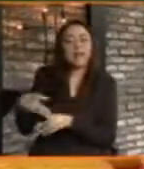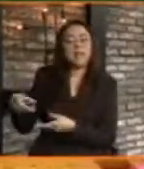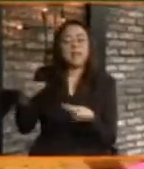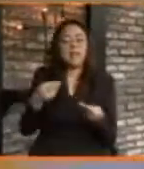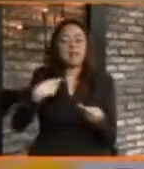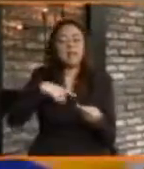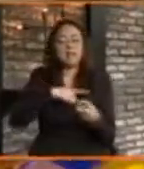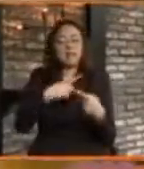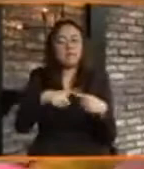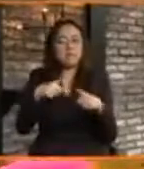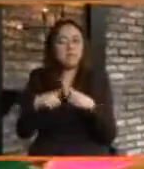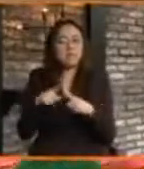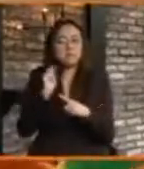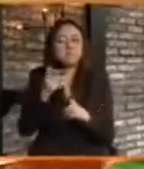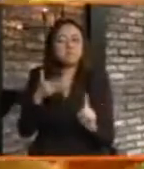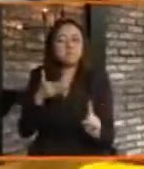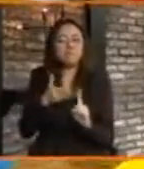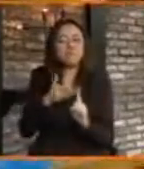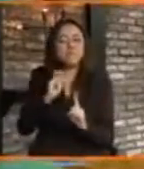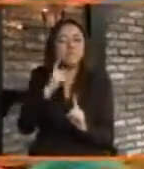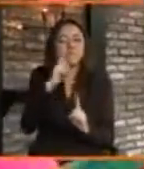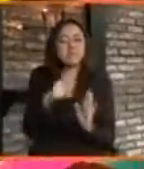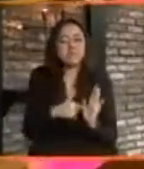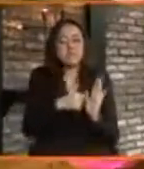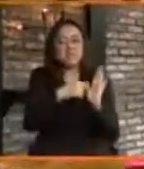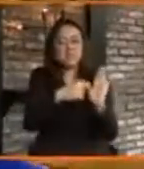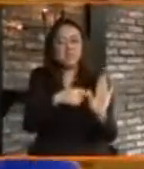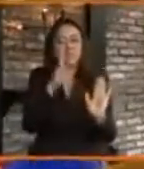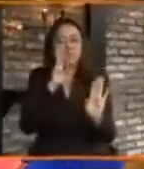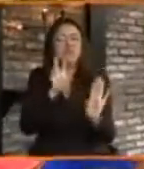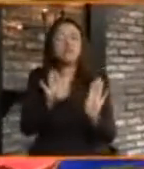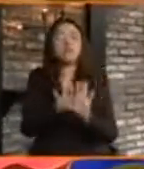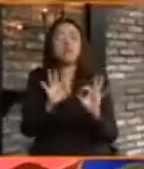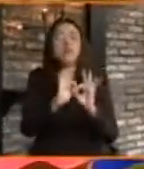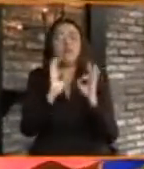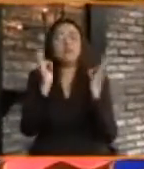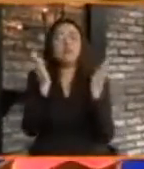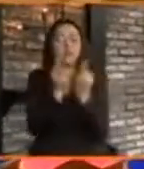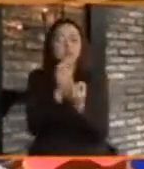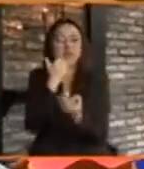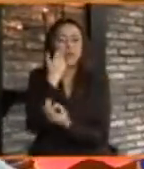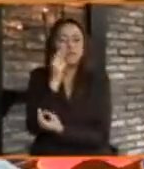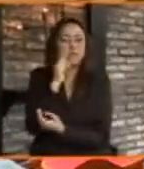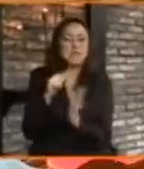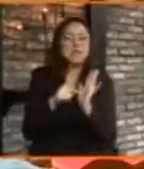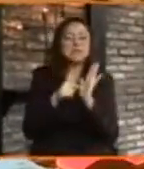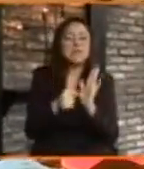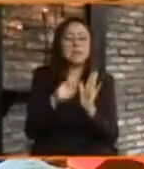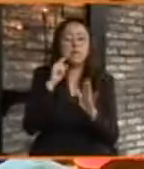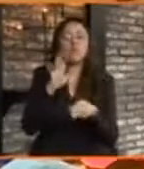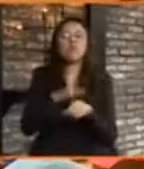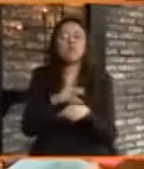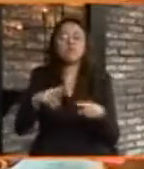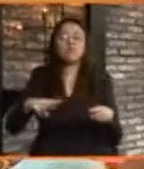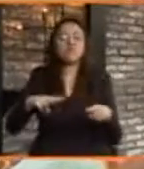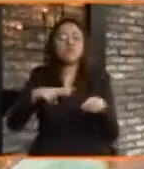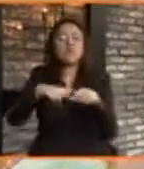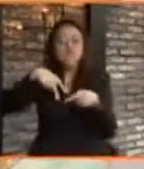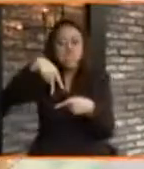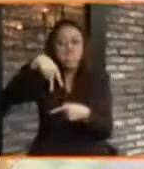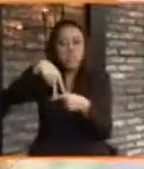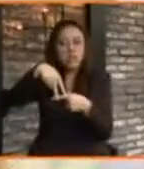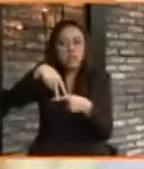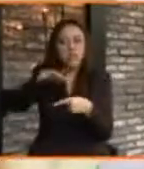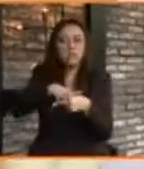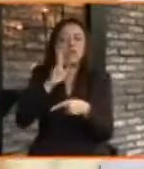work in any way that you want. In our presentation, we took the form of a triangle because it's the shape of this